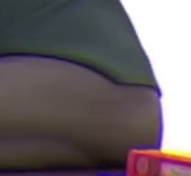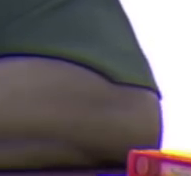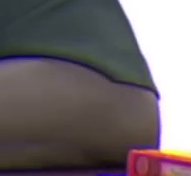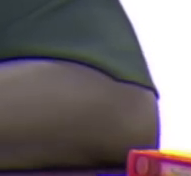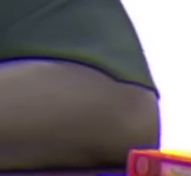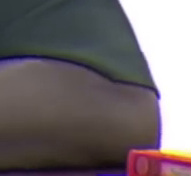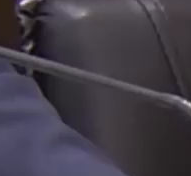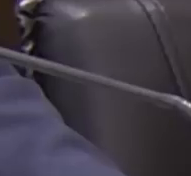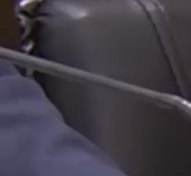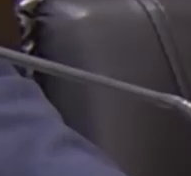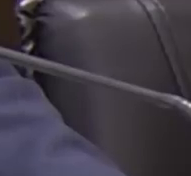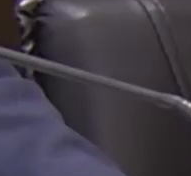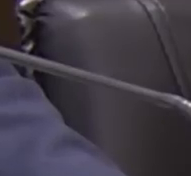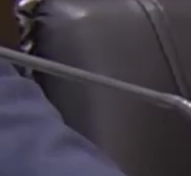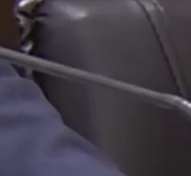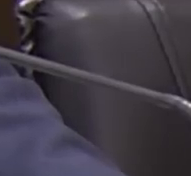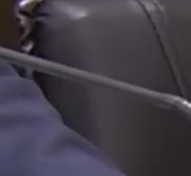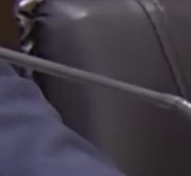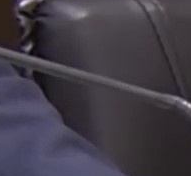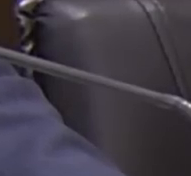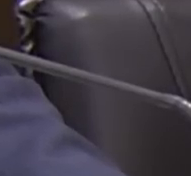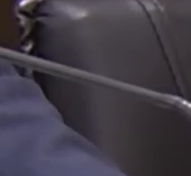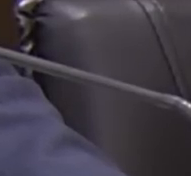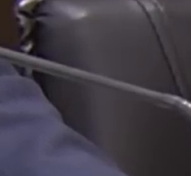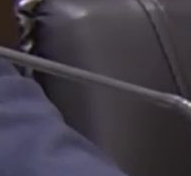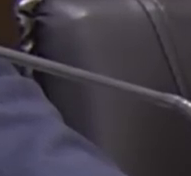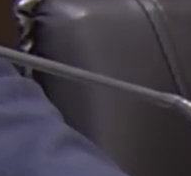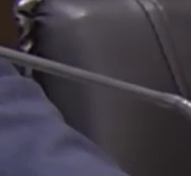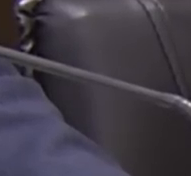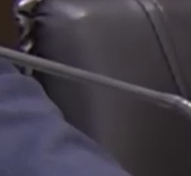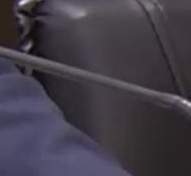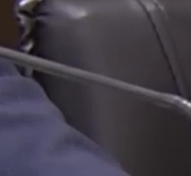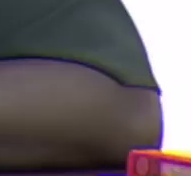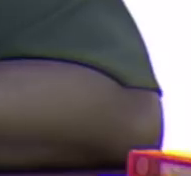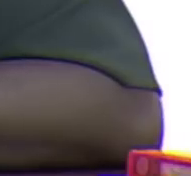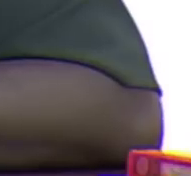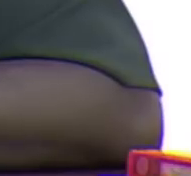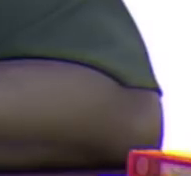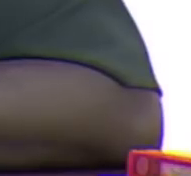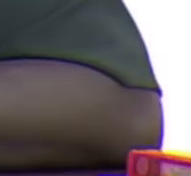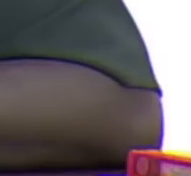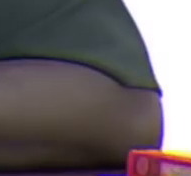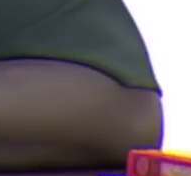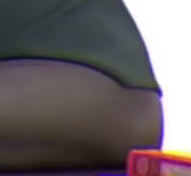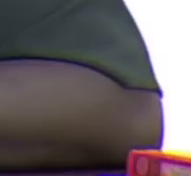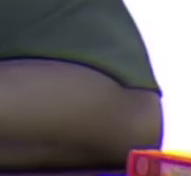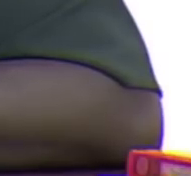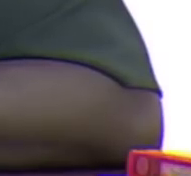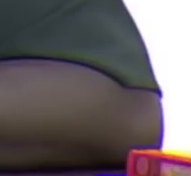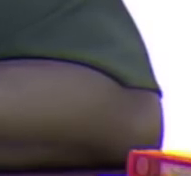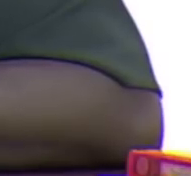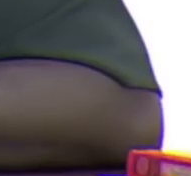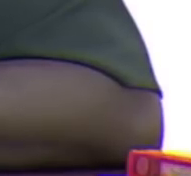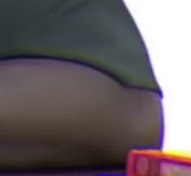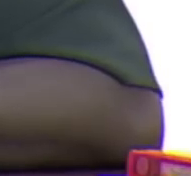now. The question is, where did he go for officer training? Well, he went to